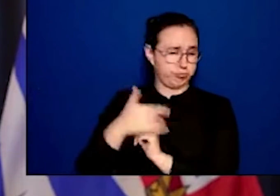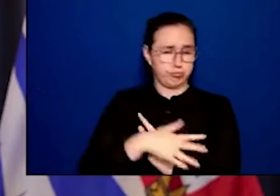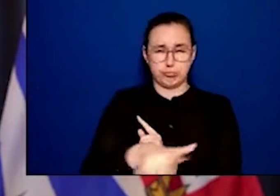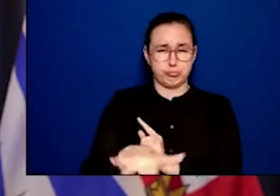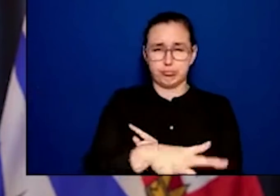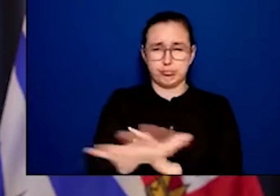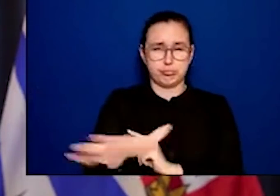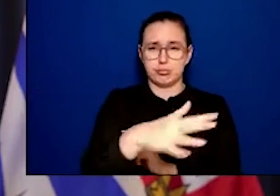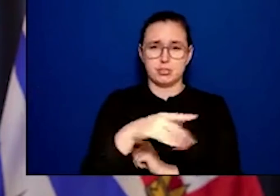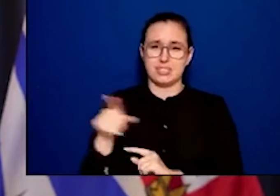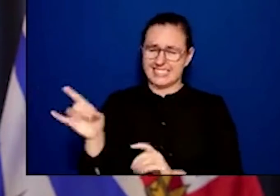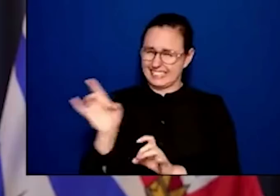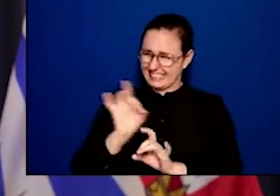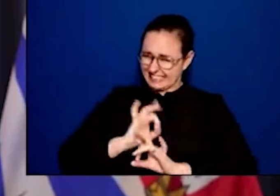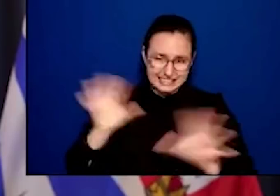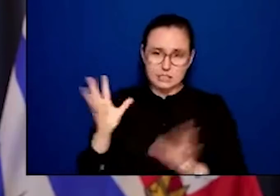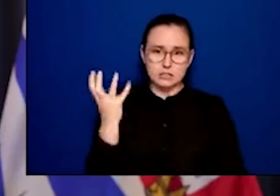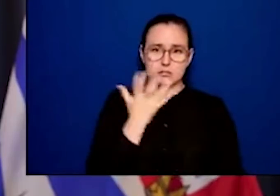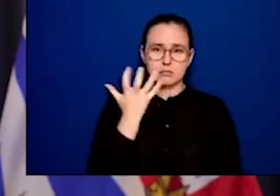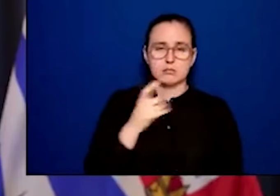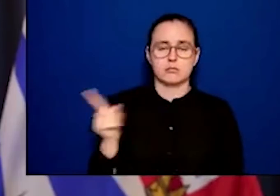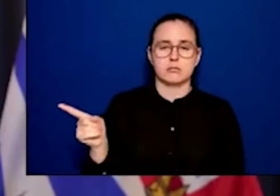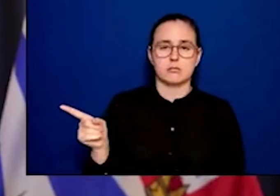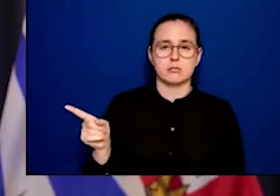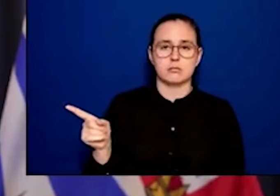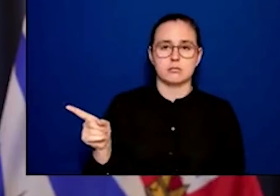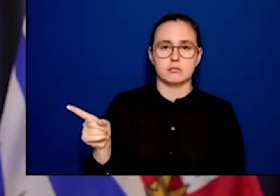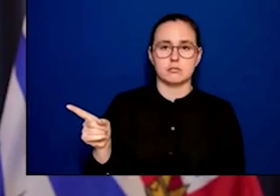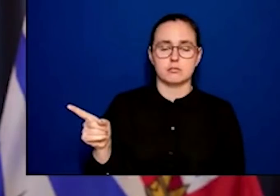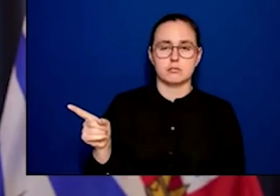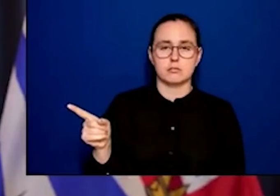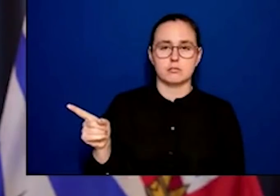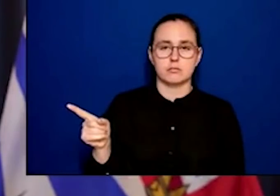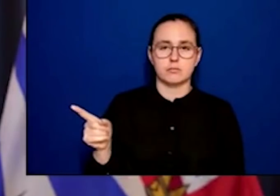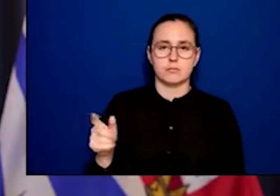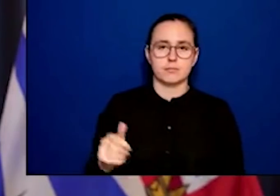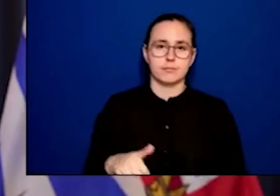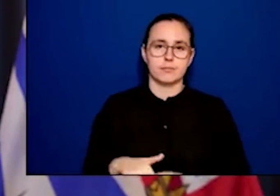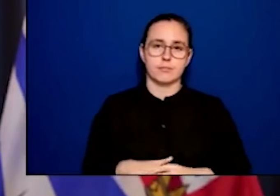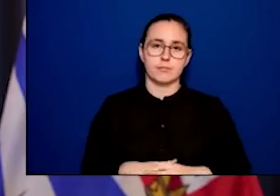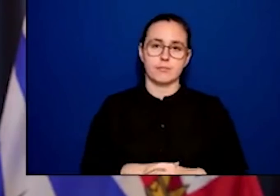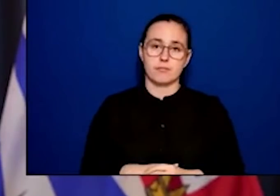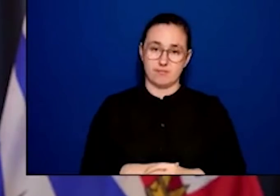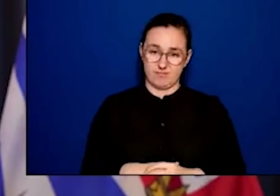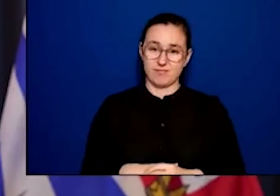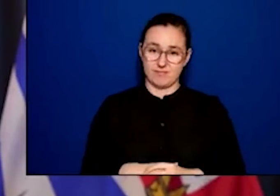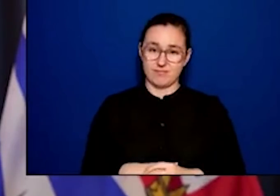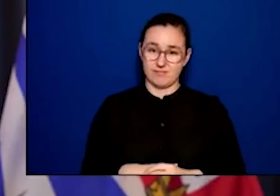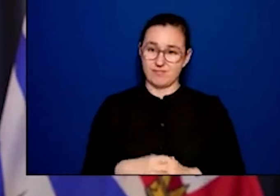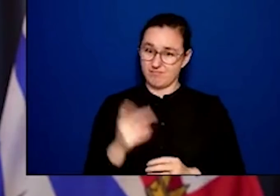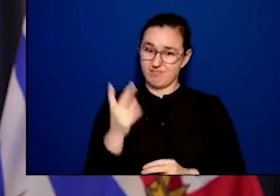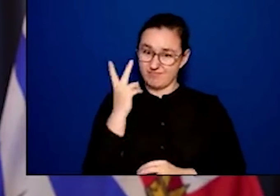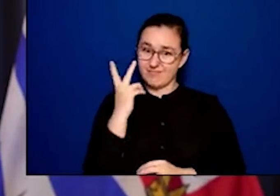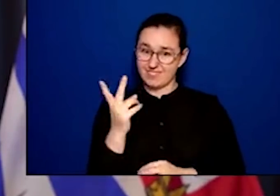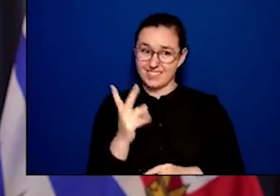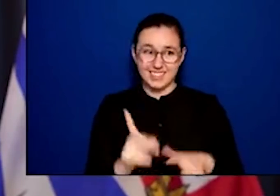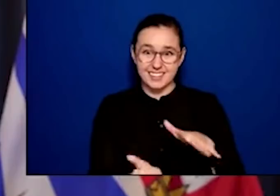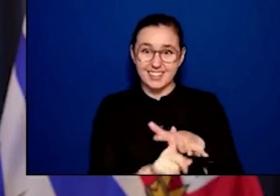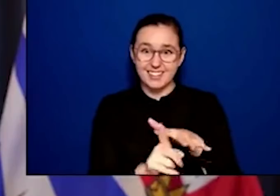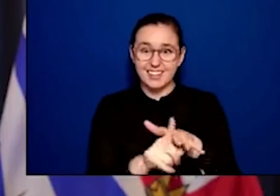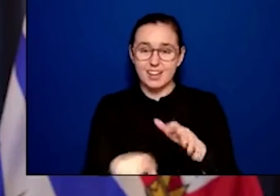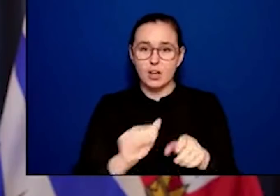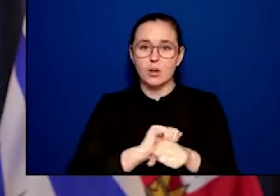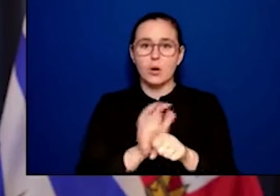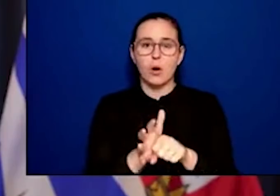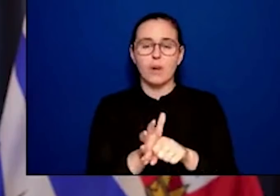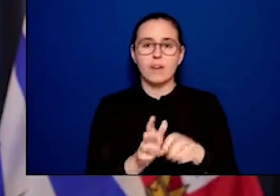be many legacies arising from our BC pandemic. Some, as we've seen, are positive, restorative, and affirmative. Let